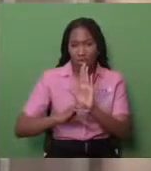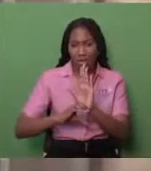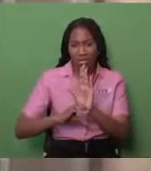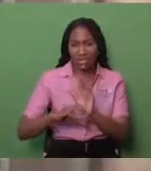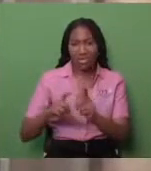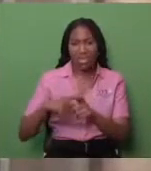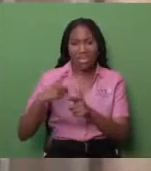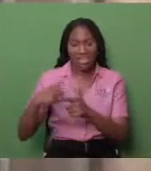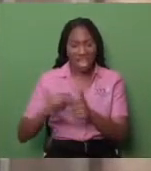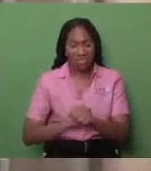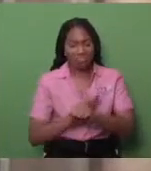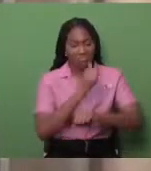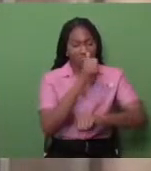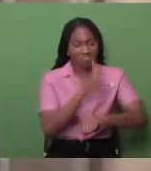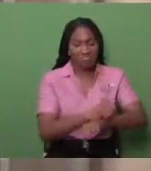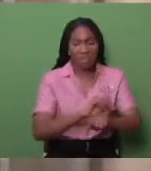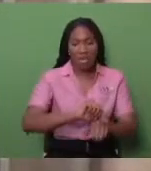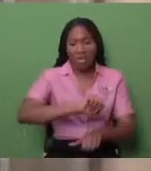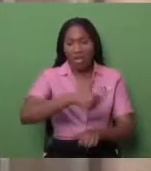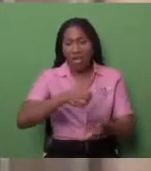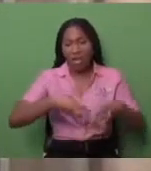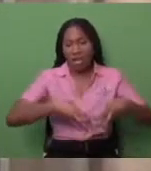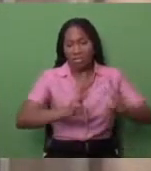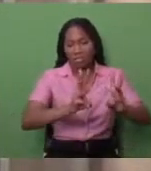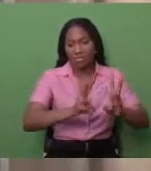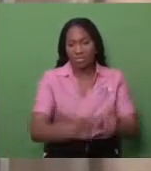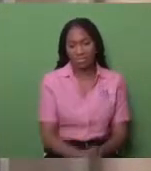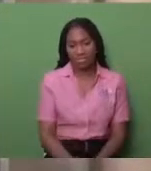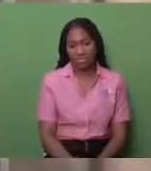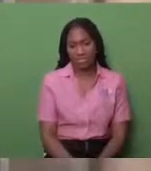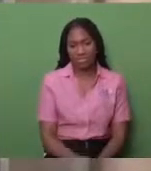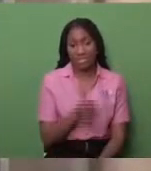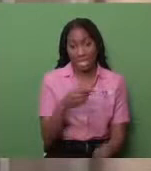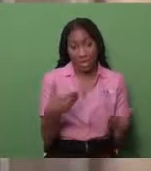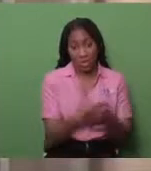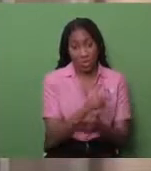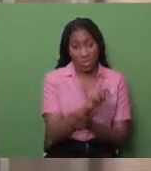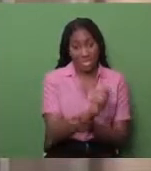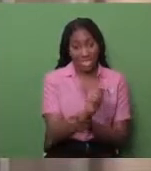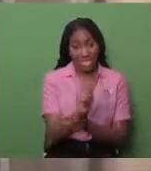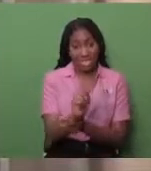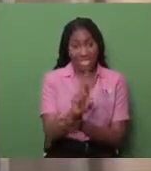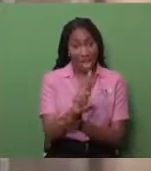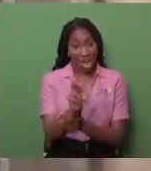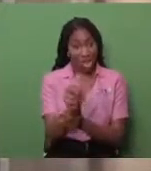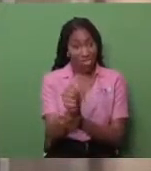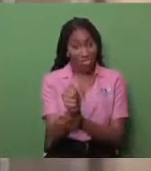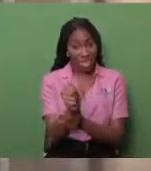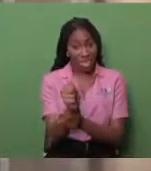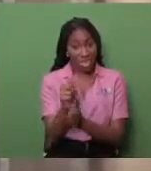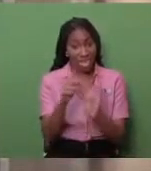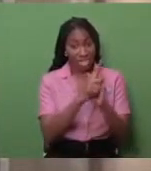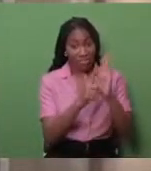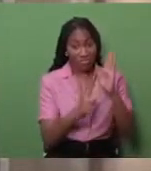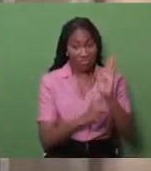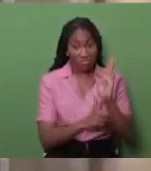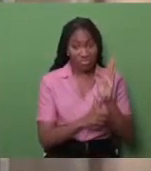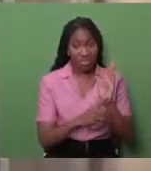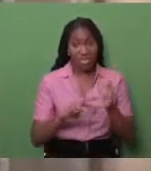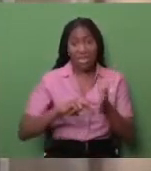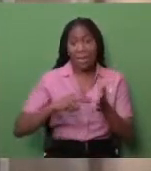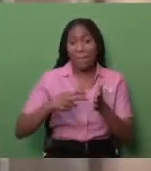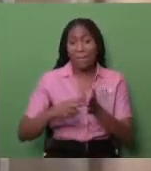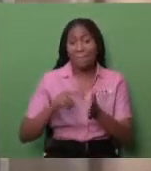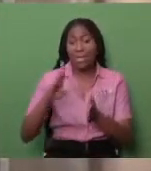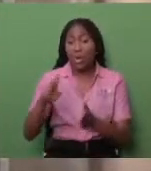undemocratic manner through the Parliament. That TTRA bill interferes significantly with property rights and privacy